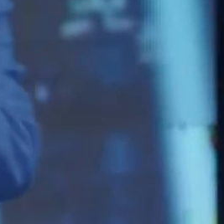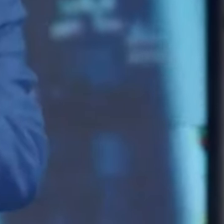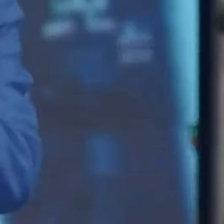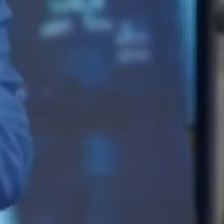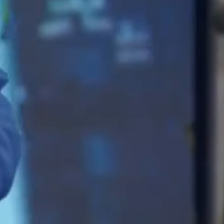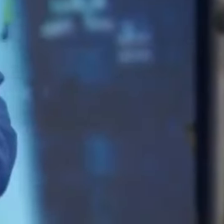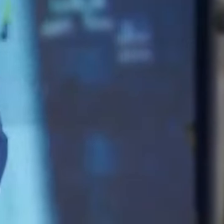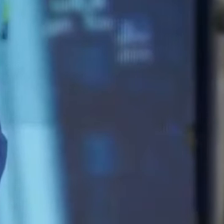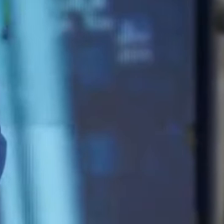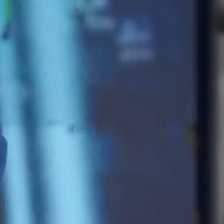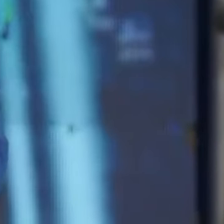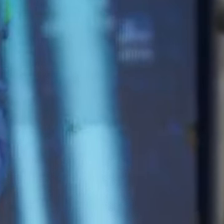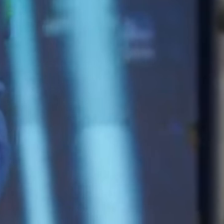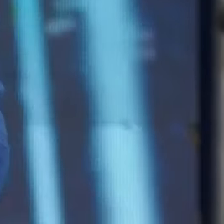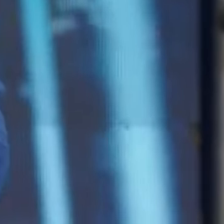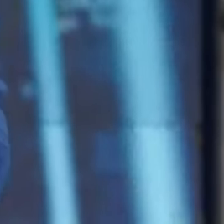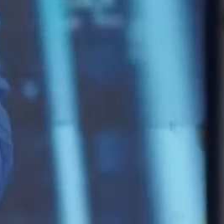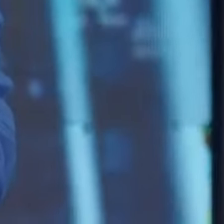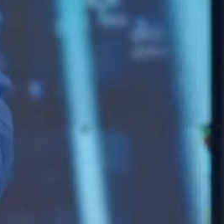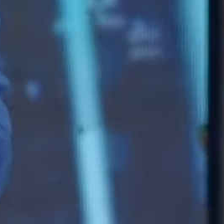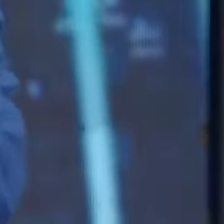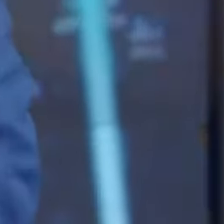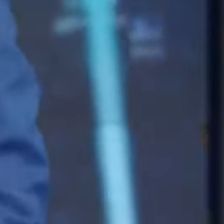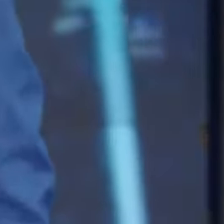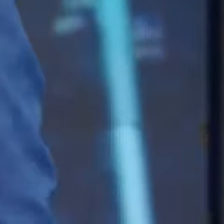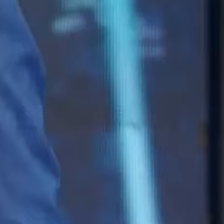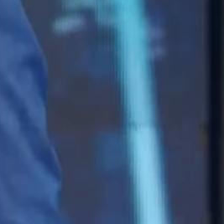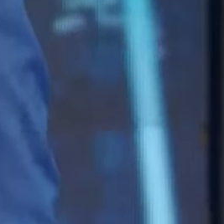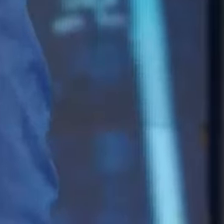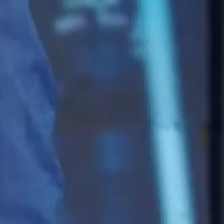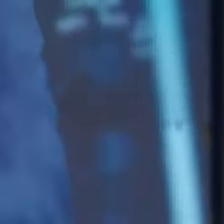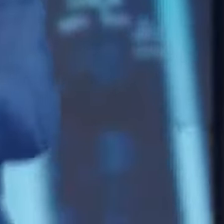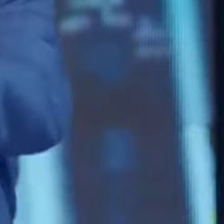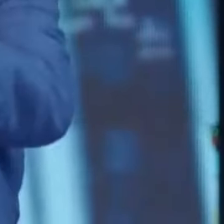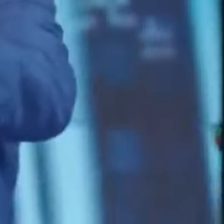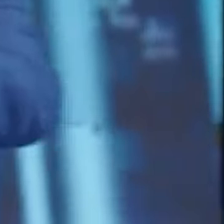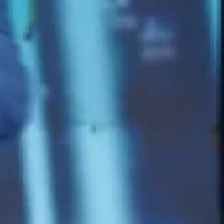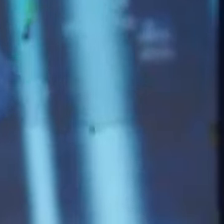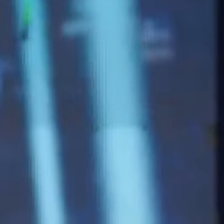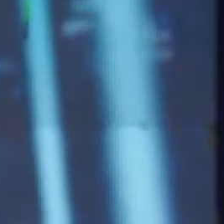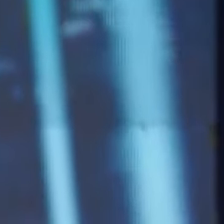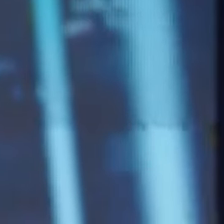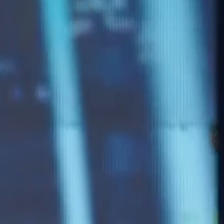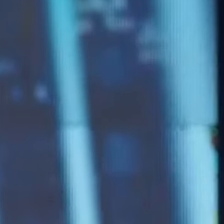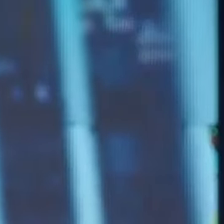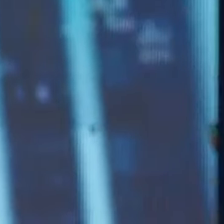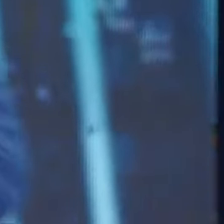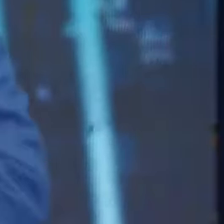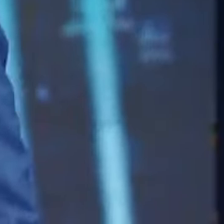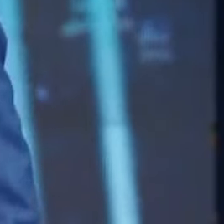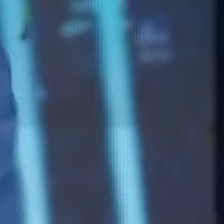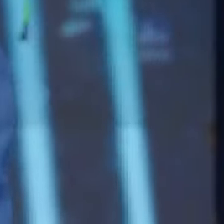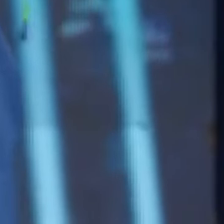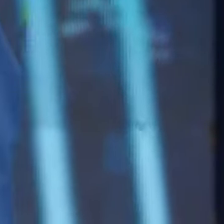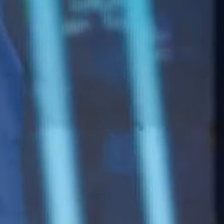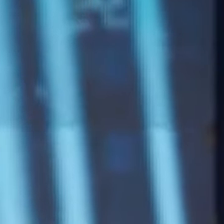train or turn your mind for the greater good. So see, there's a slash there. Train